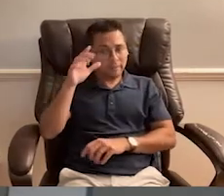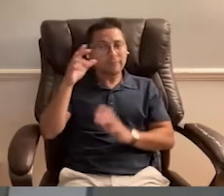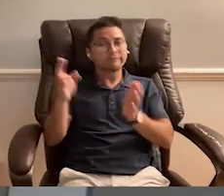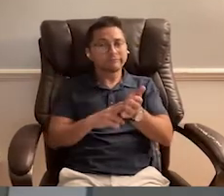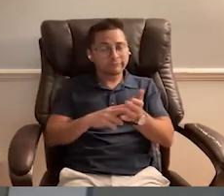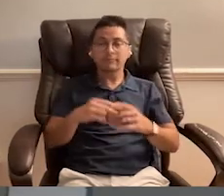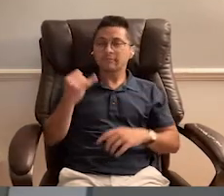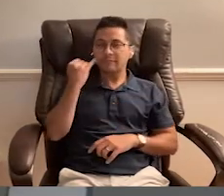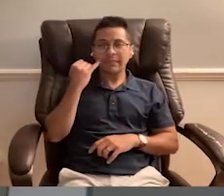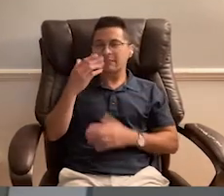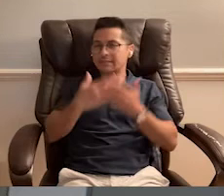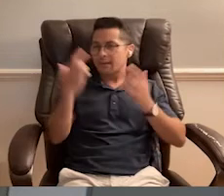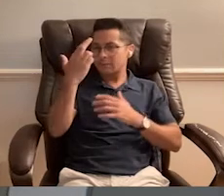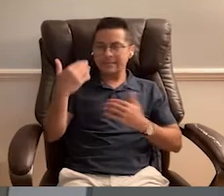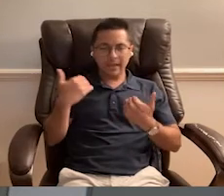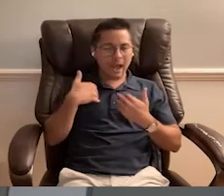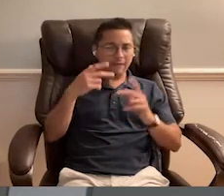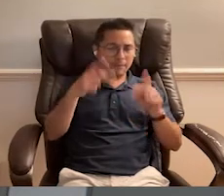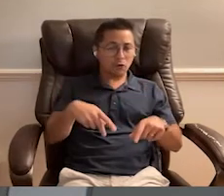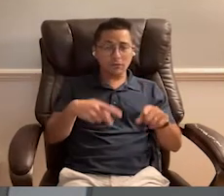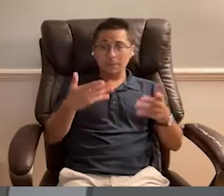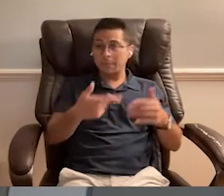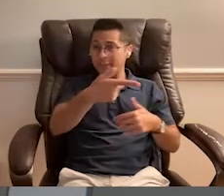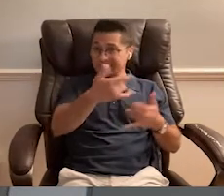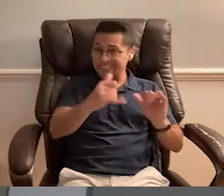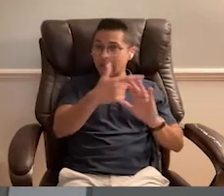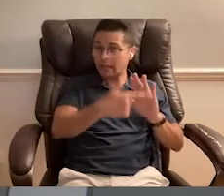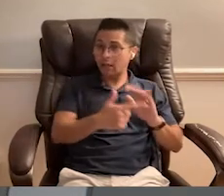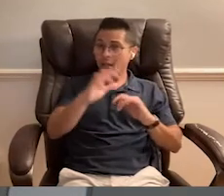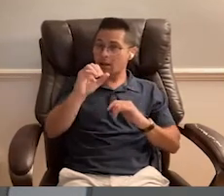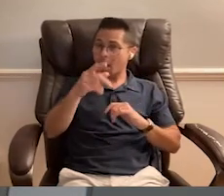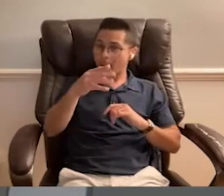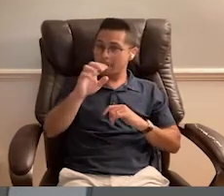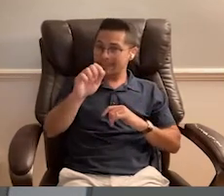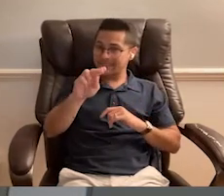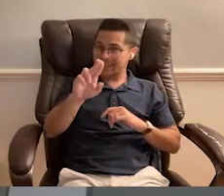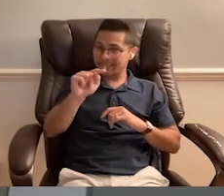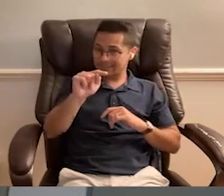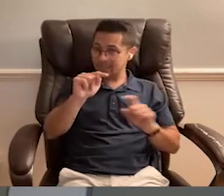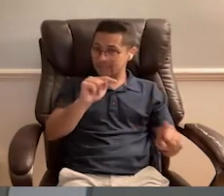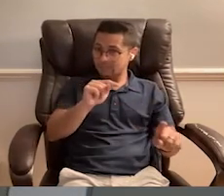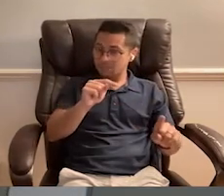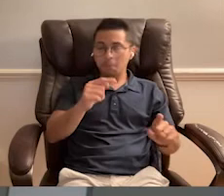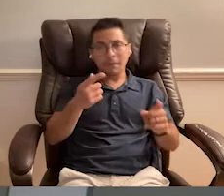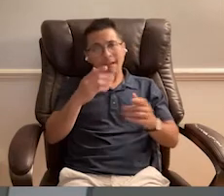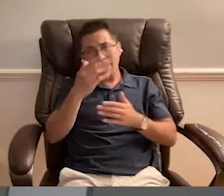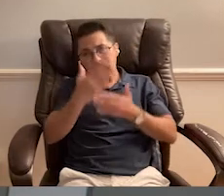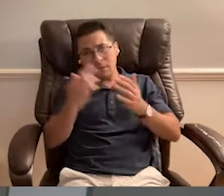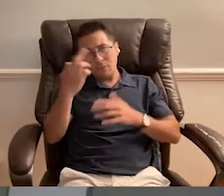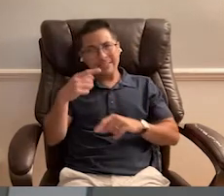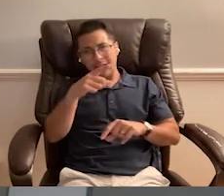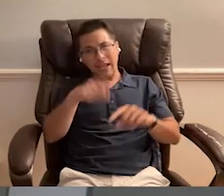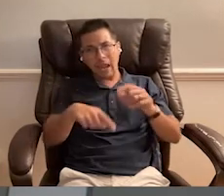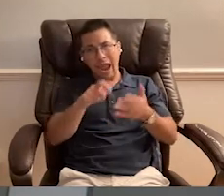guardian, and then the guardian will have to sign. If for some reason we have a person that may still be legally competent, but